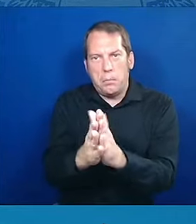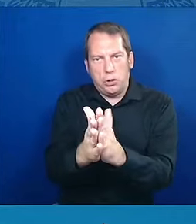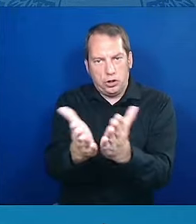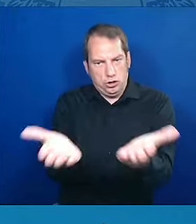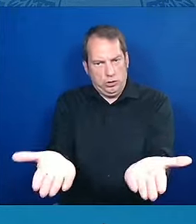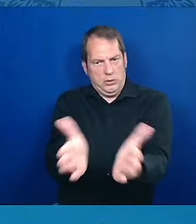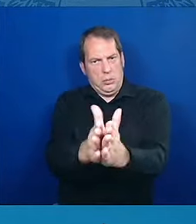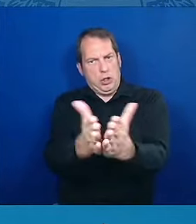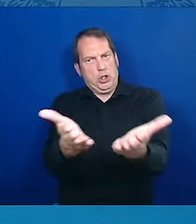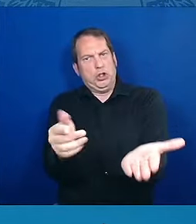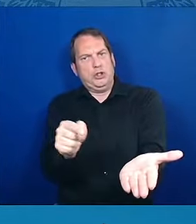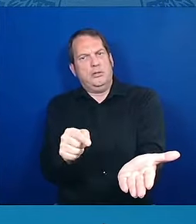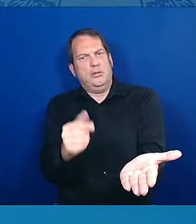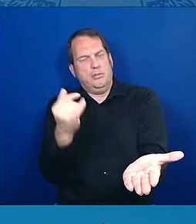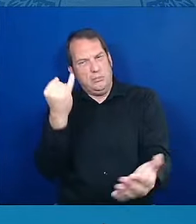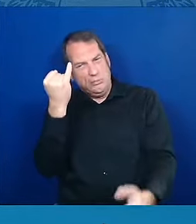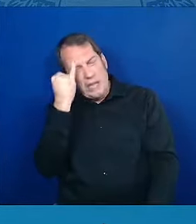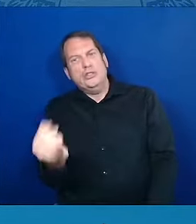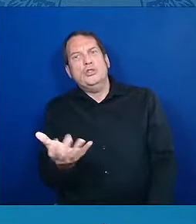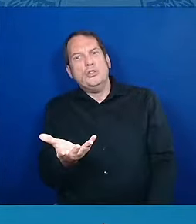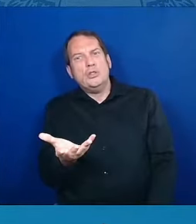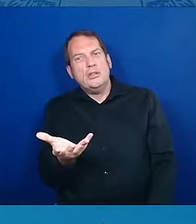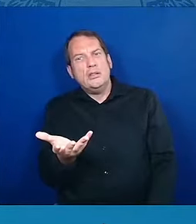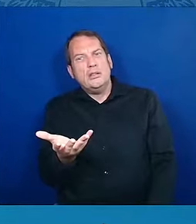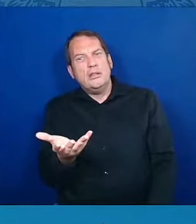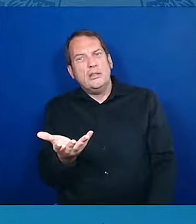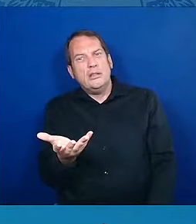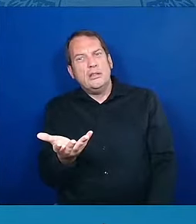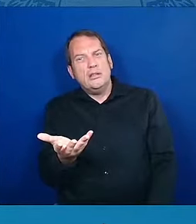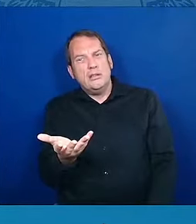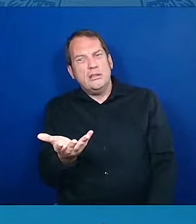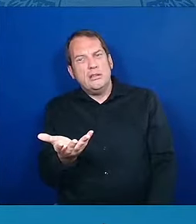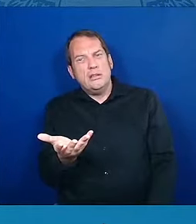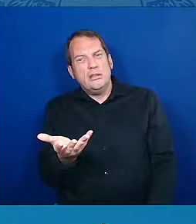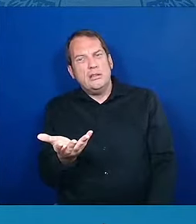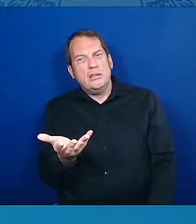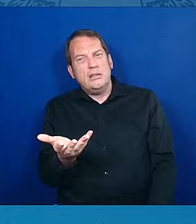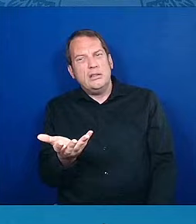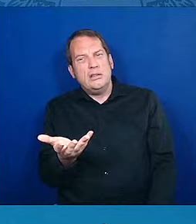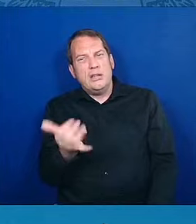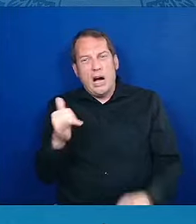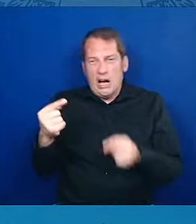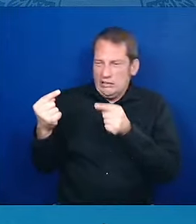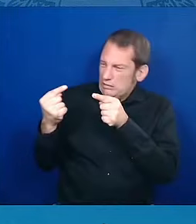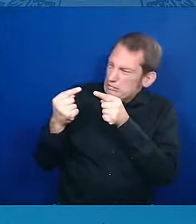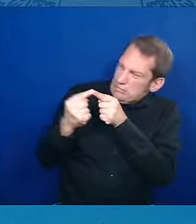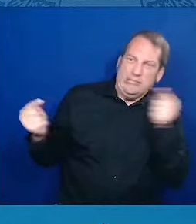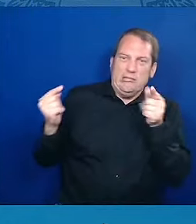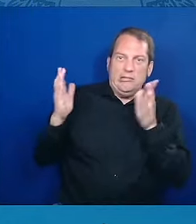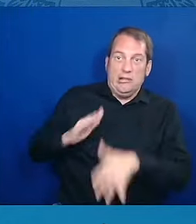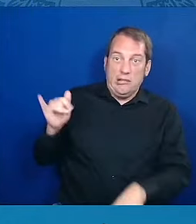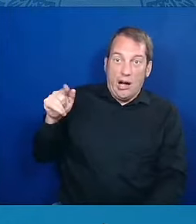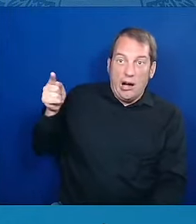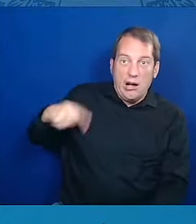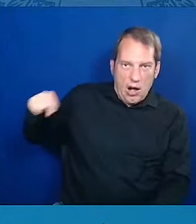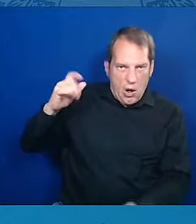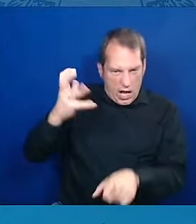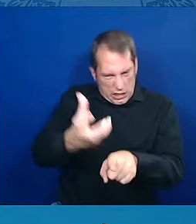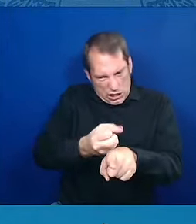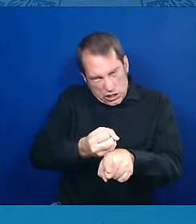All the while, these extremists also attack the freedom to love who you love openly and with